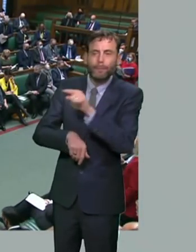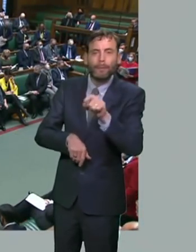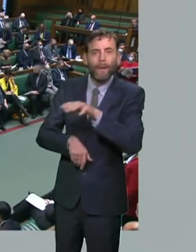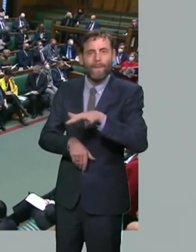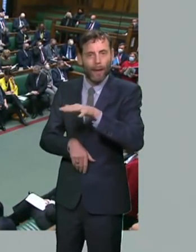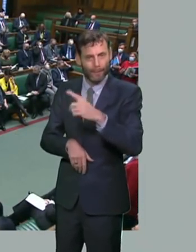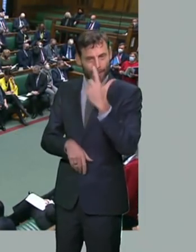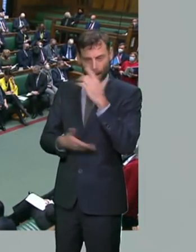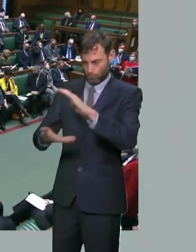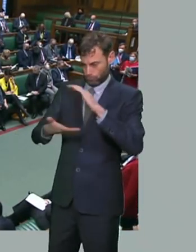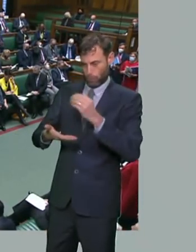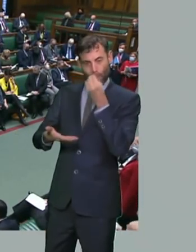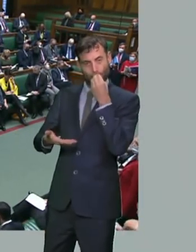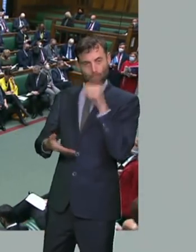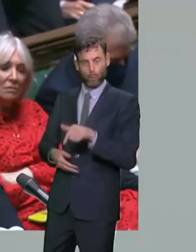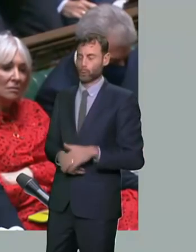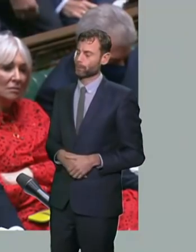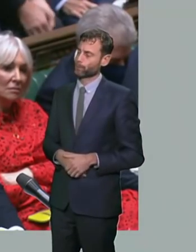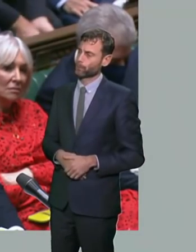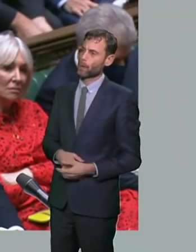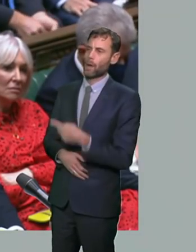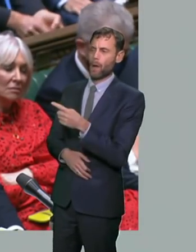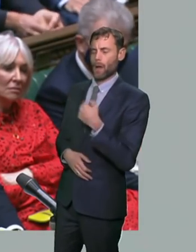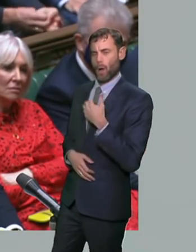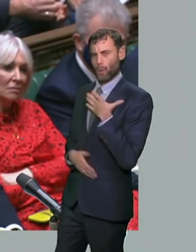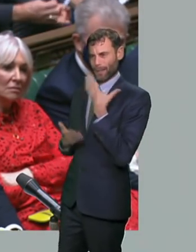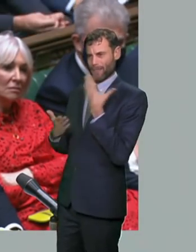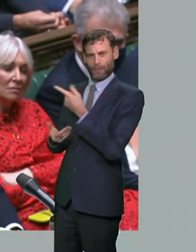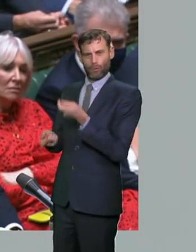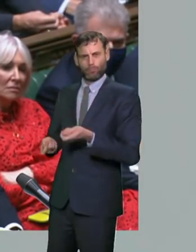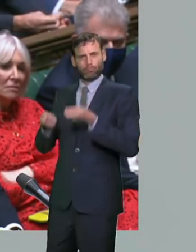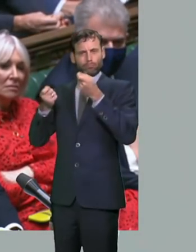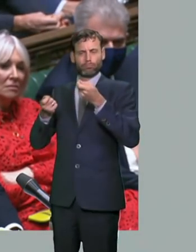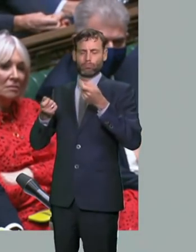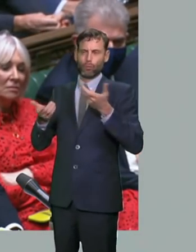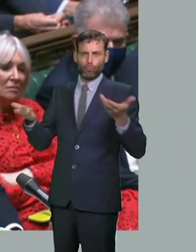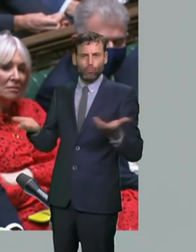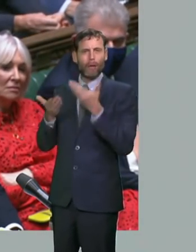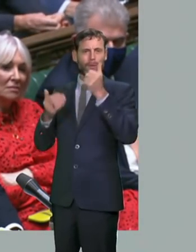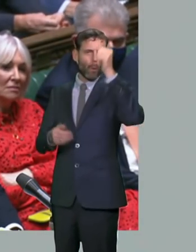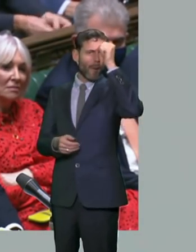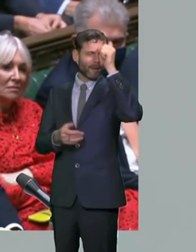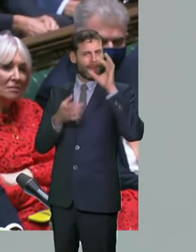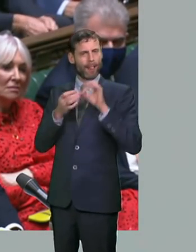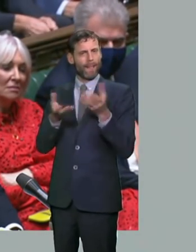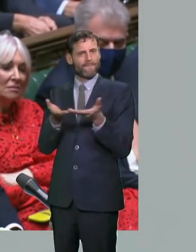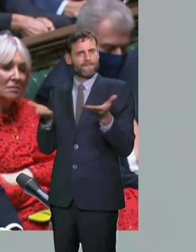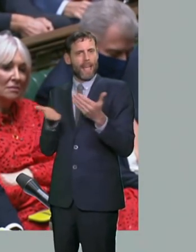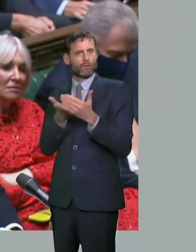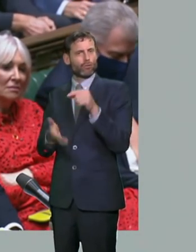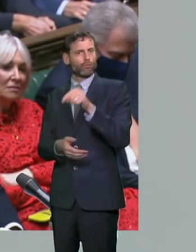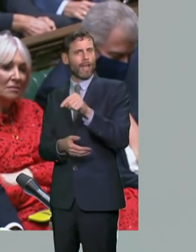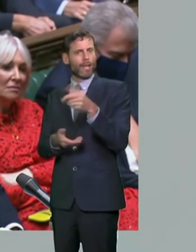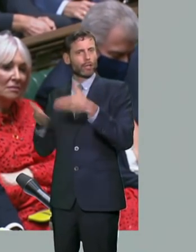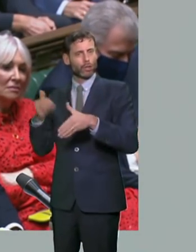her for raising Fair Share and what they're doing to support people this winter and indeed at all times. But I would